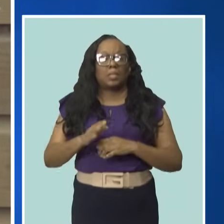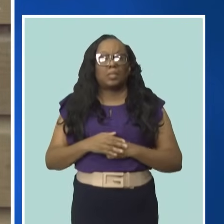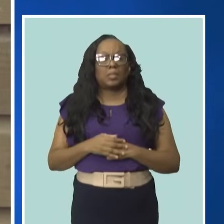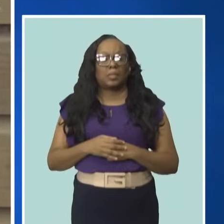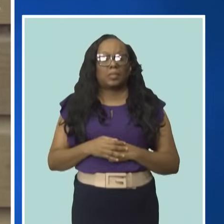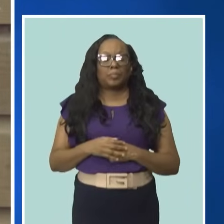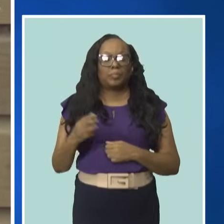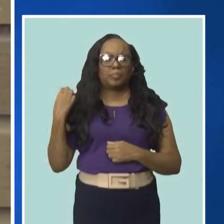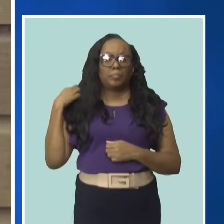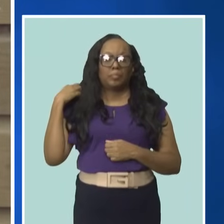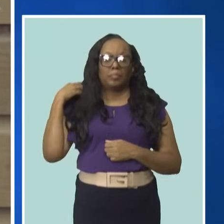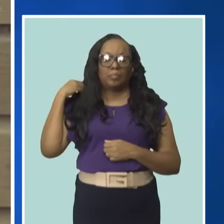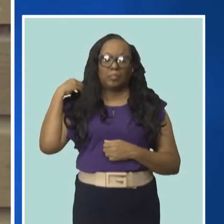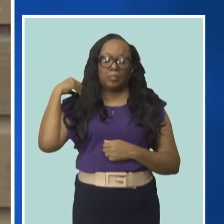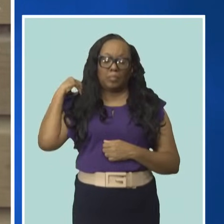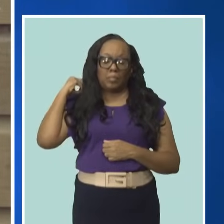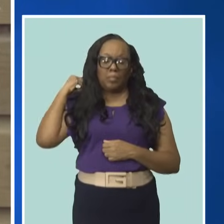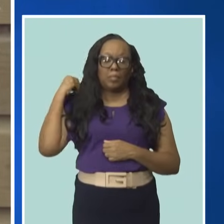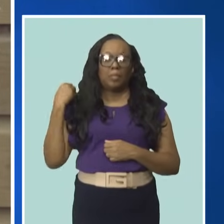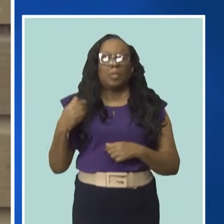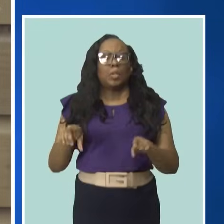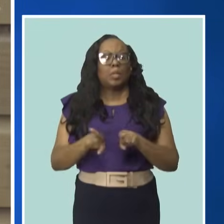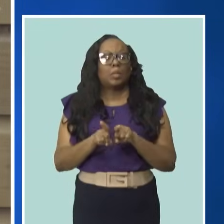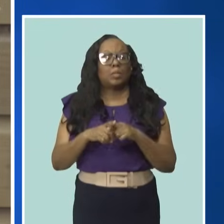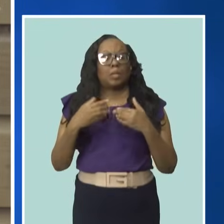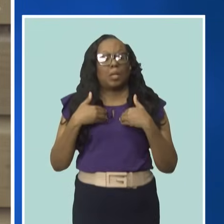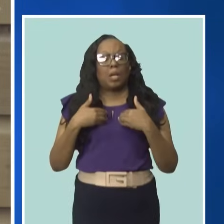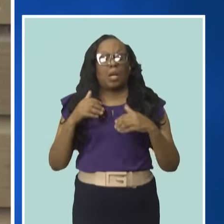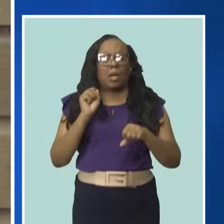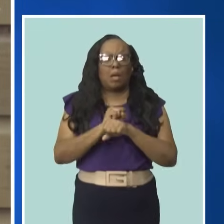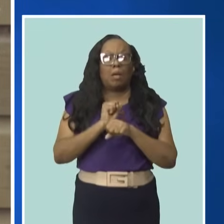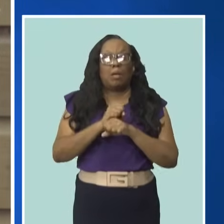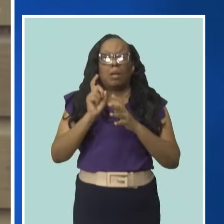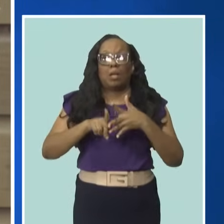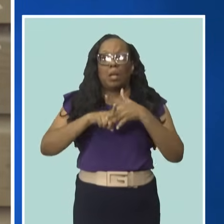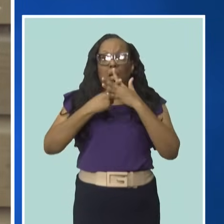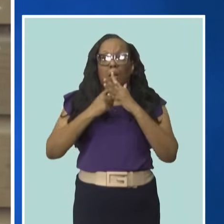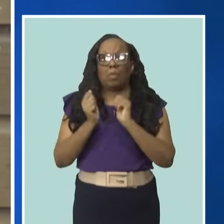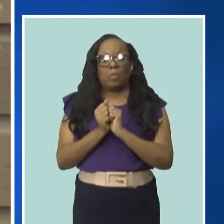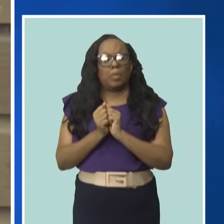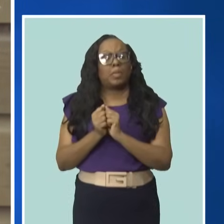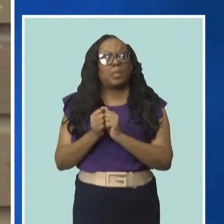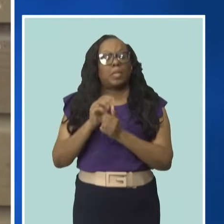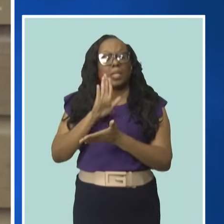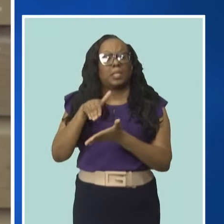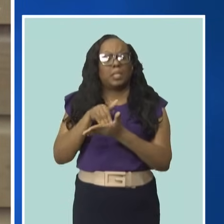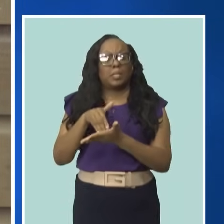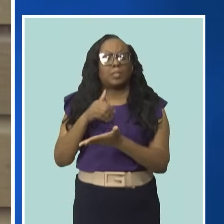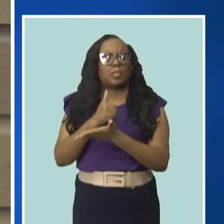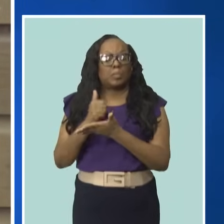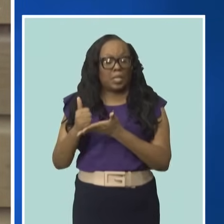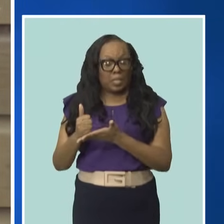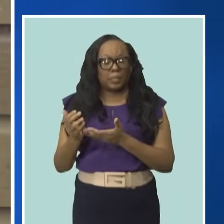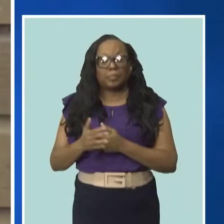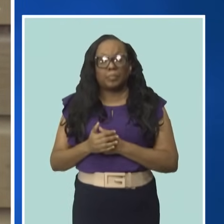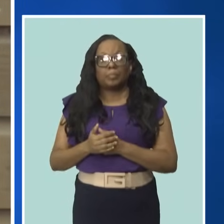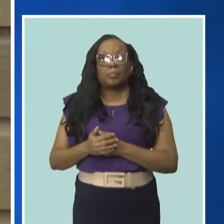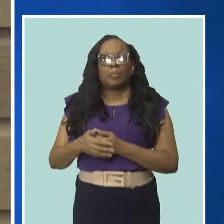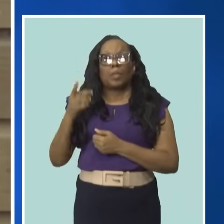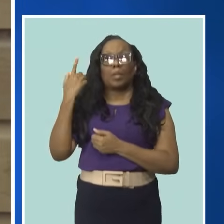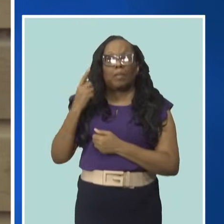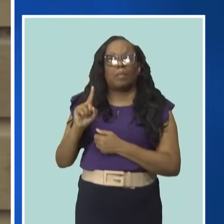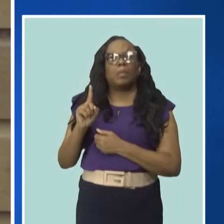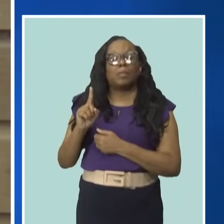Small Business Association, we also have work which is underway with support of the Central Bank, which is to update the